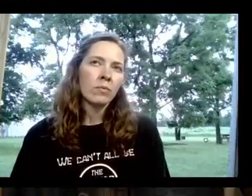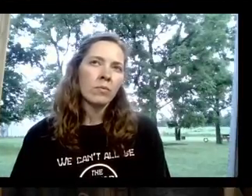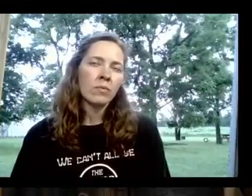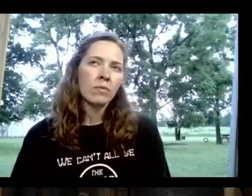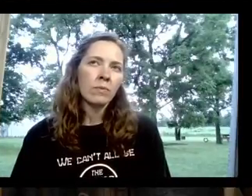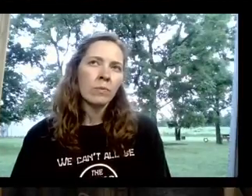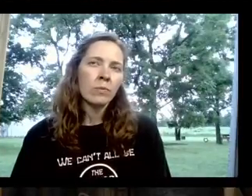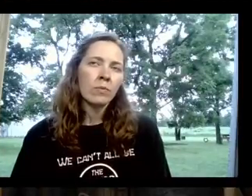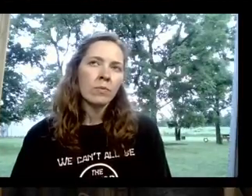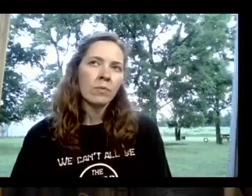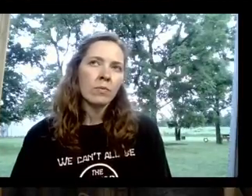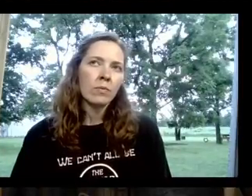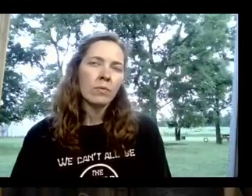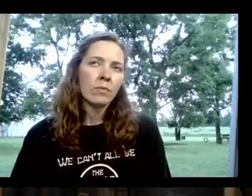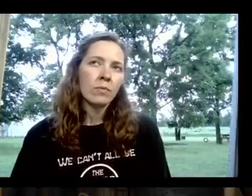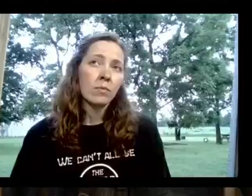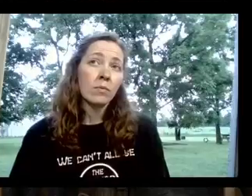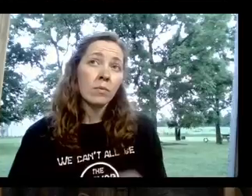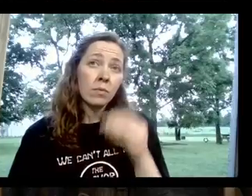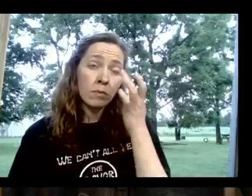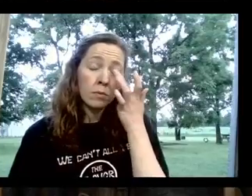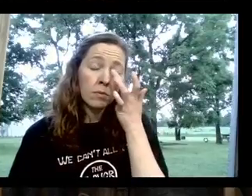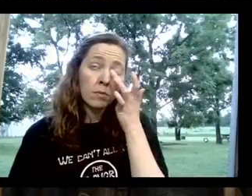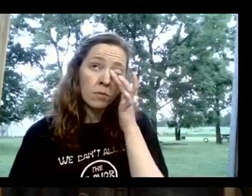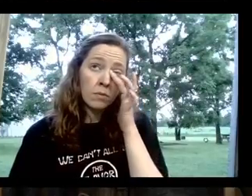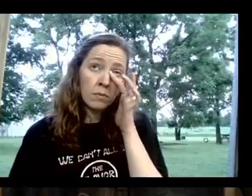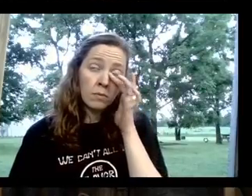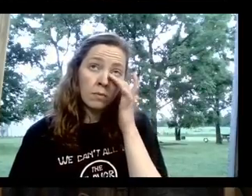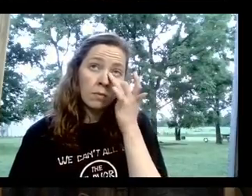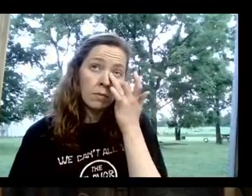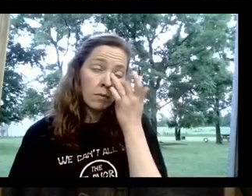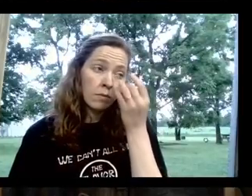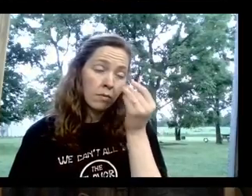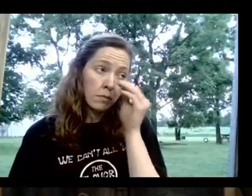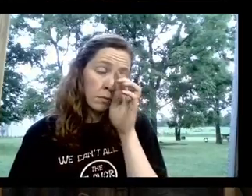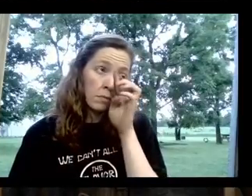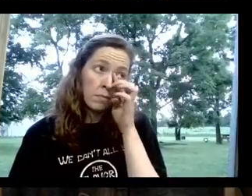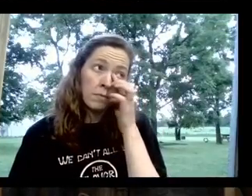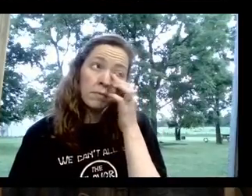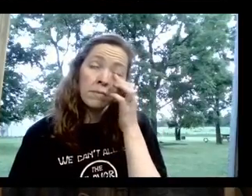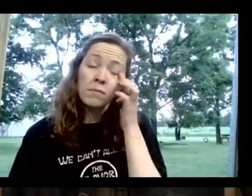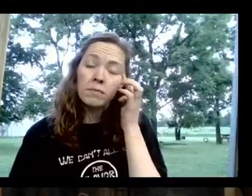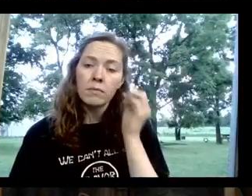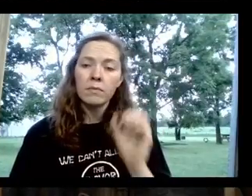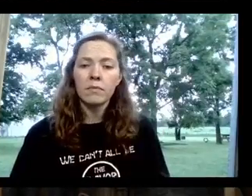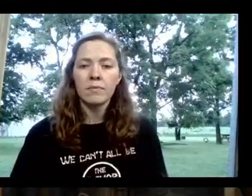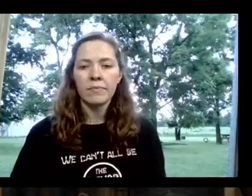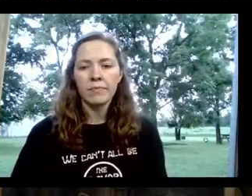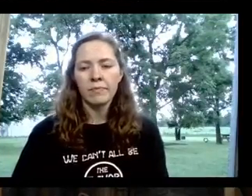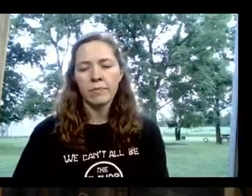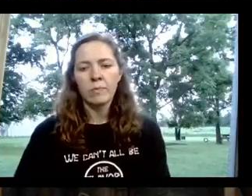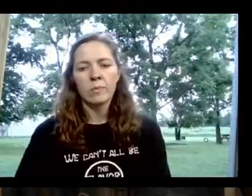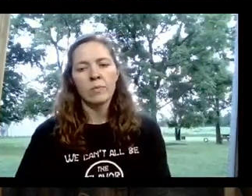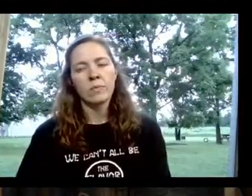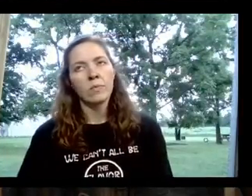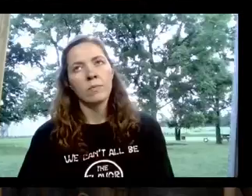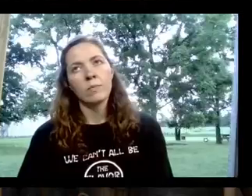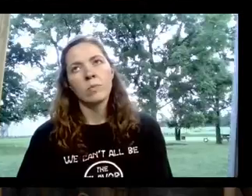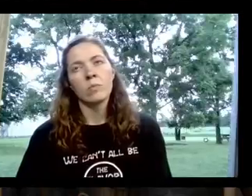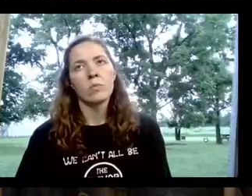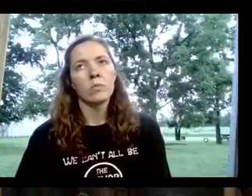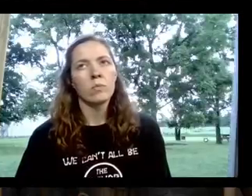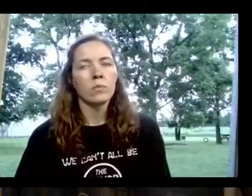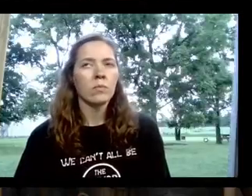usually typically a little lower grade wrought iron than stuff that was structural, like bridges